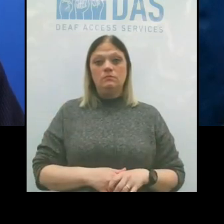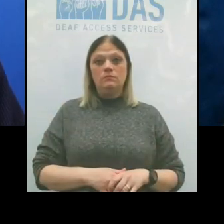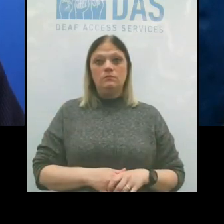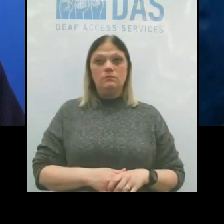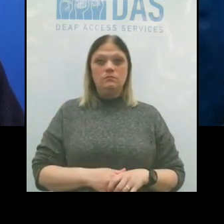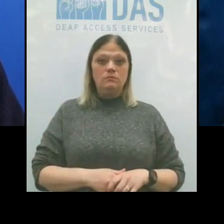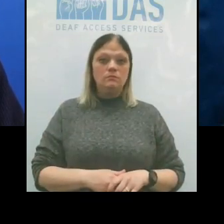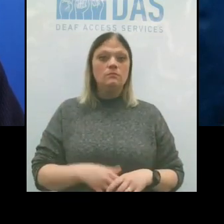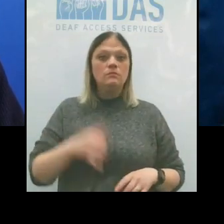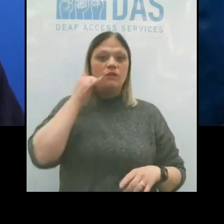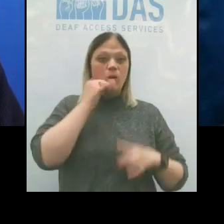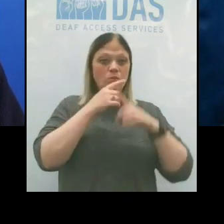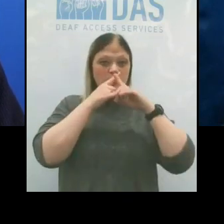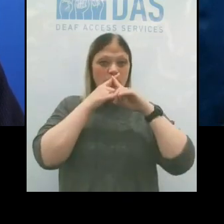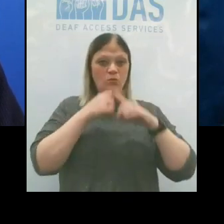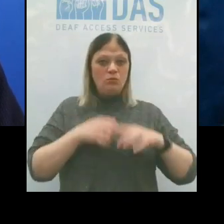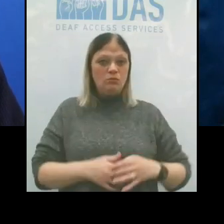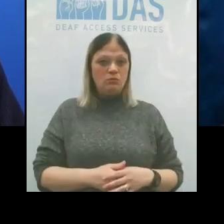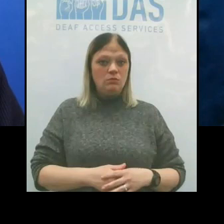Are your phones muted?